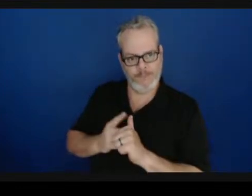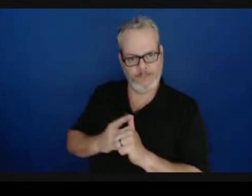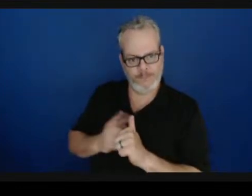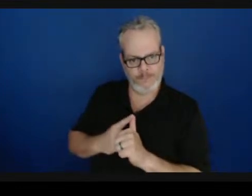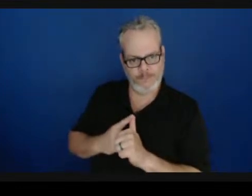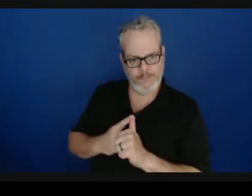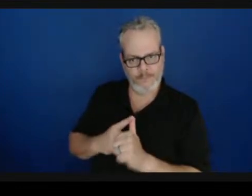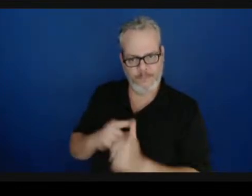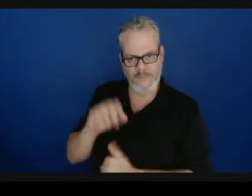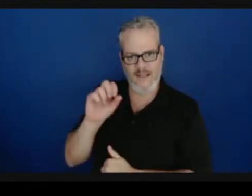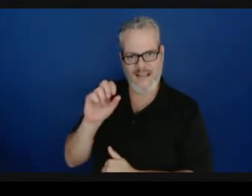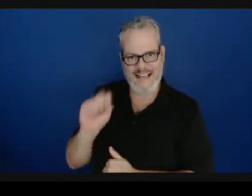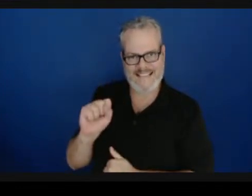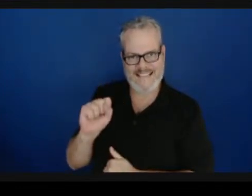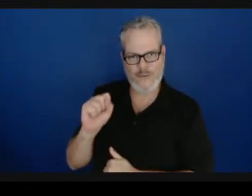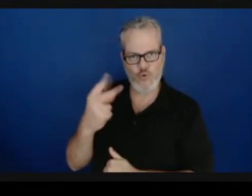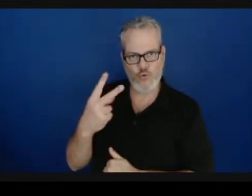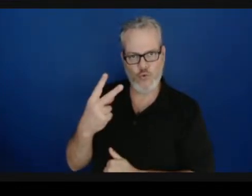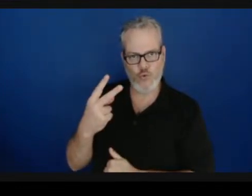camera